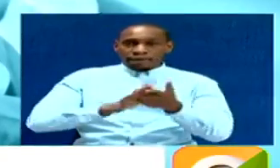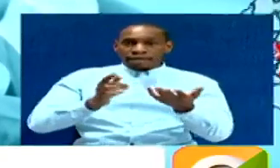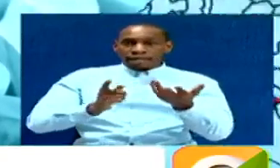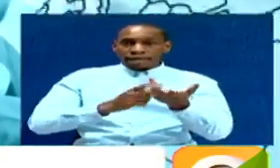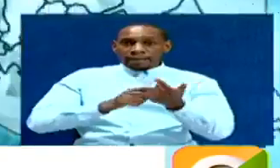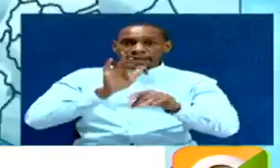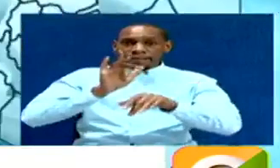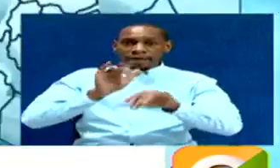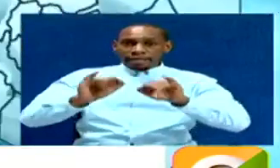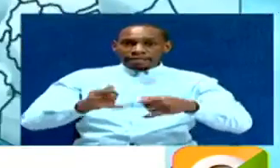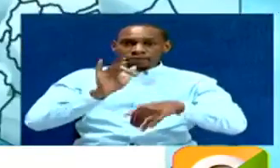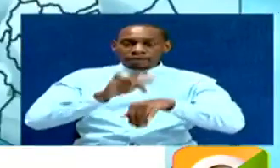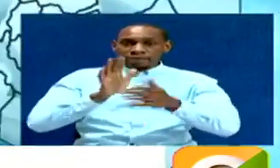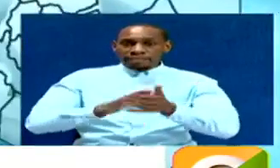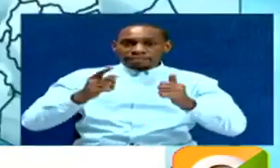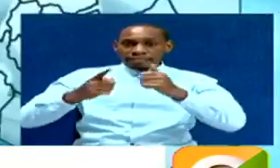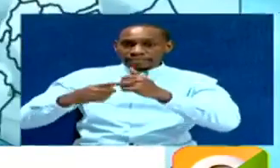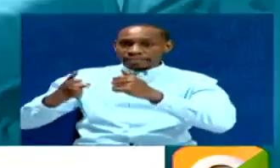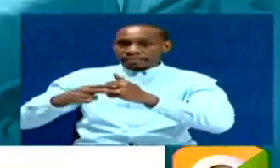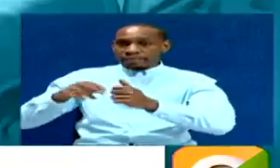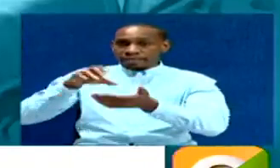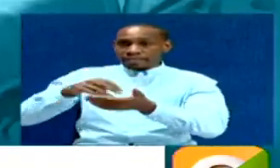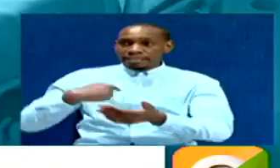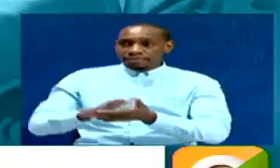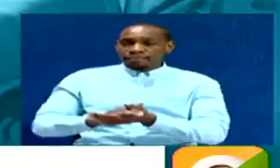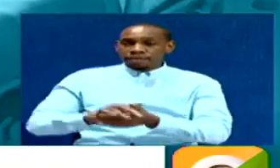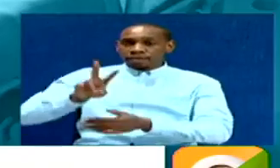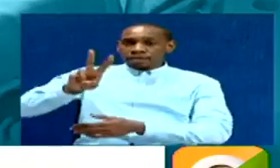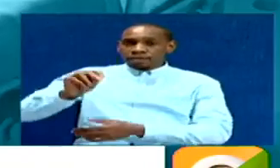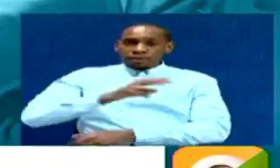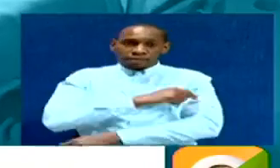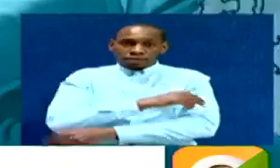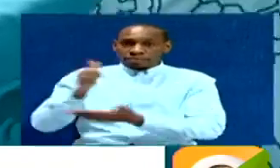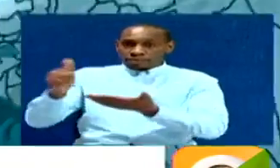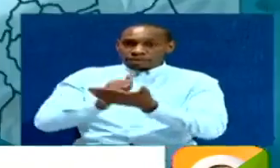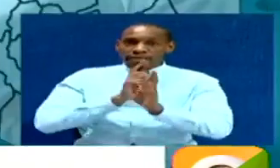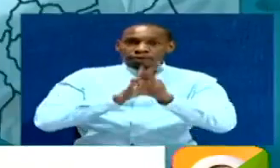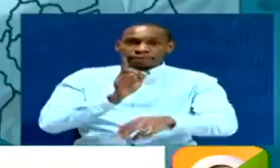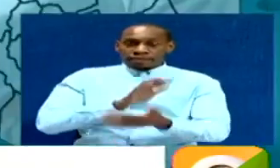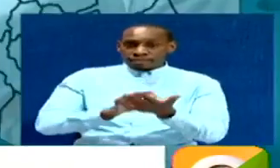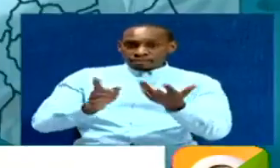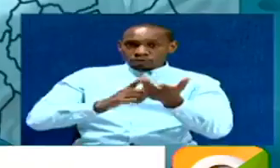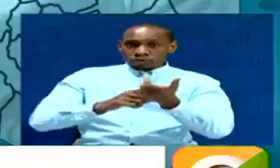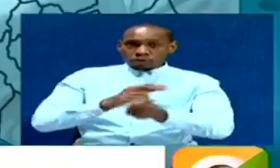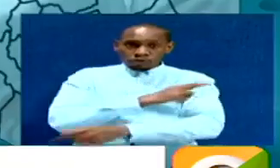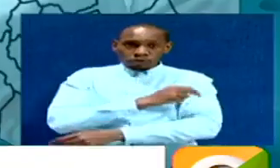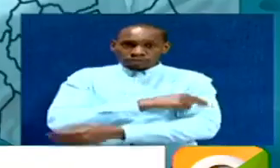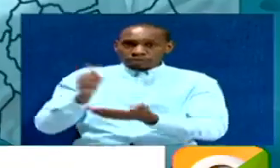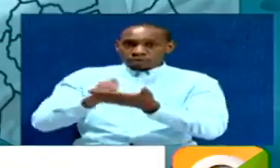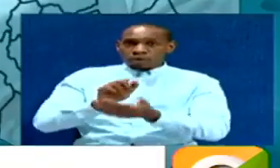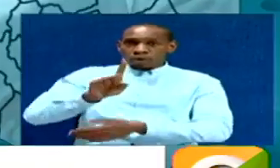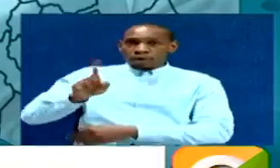number of new infections with 67 cases. 20 new hospital admissions have been recorded, bringing the total number of admissions to